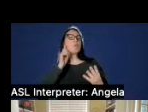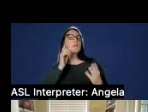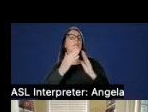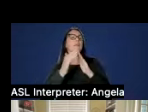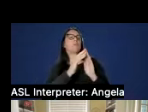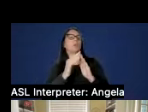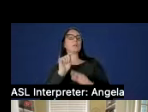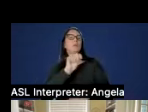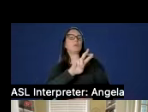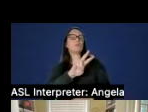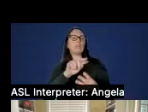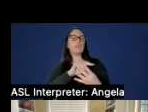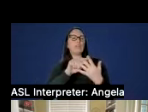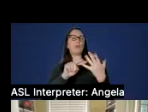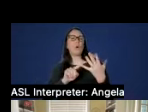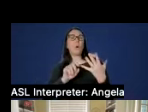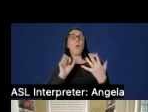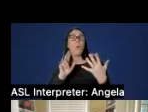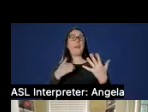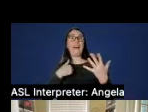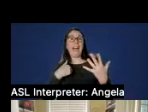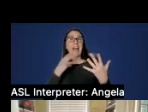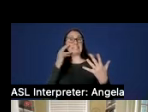terrible experiences with the forensic exam process.